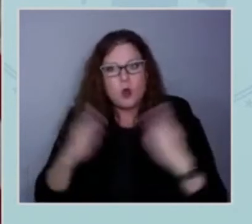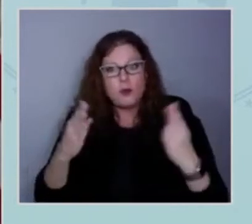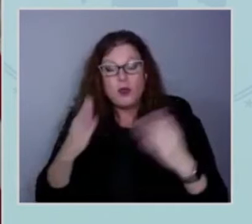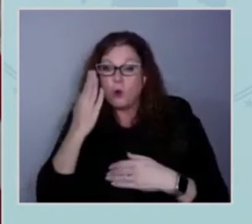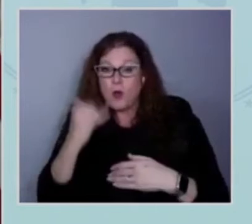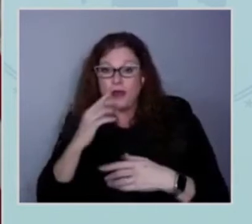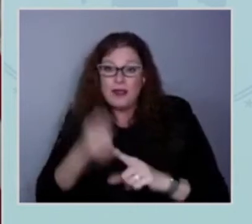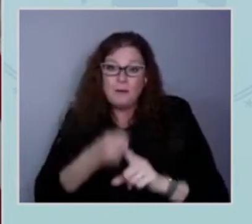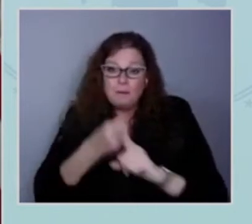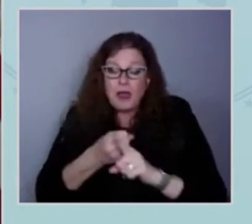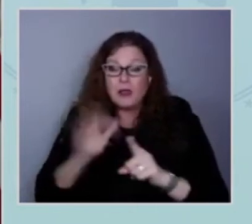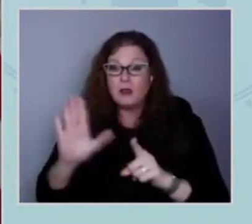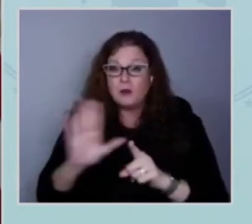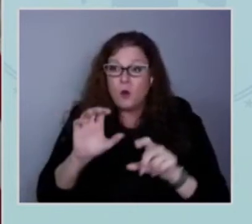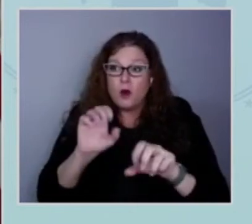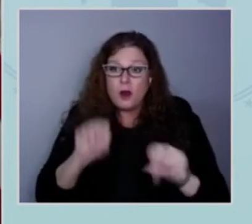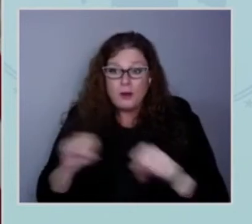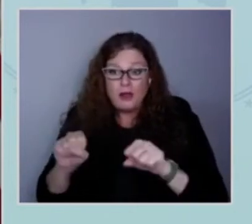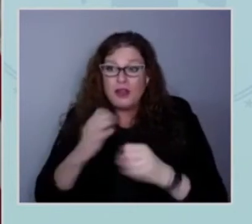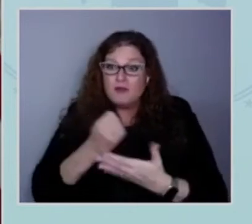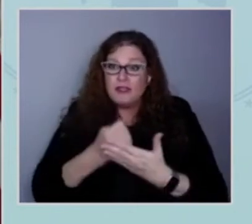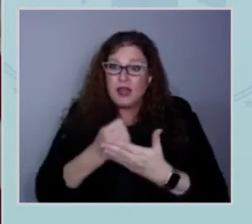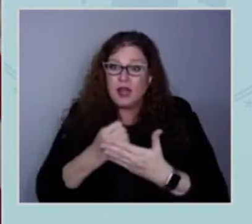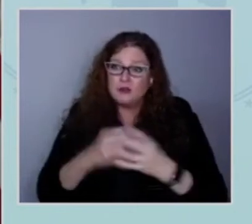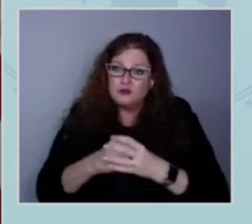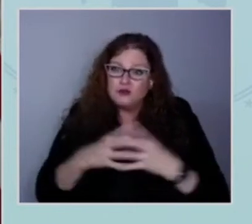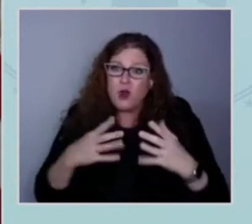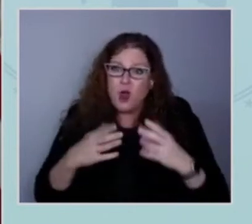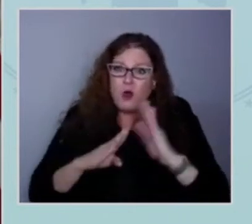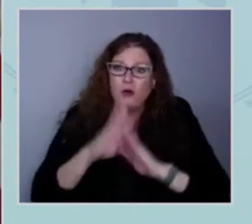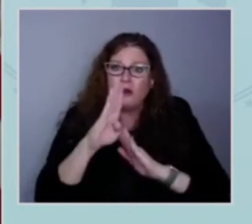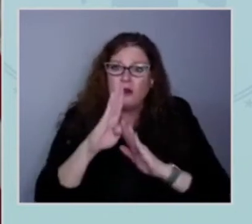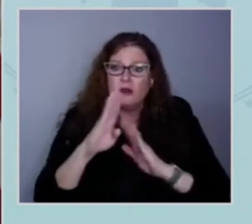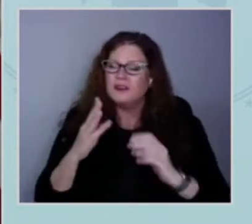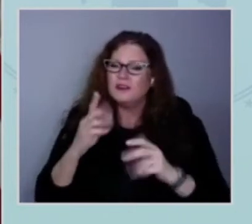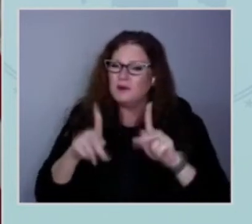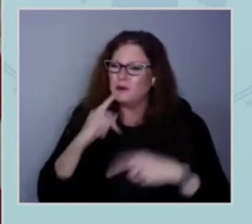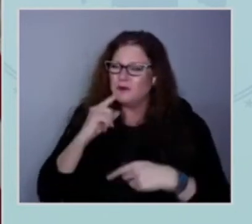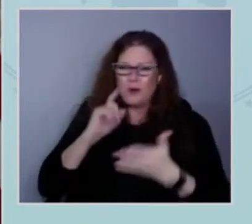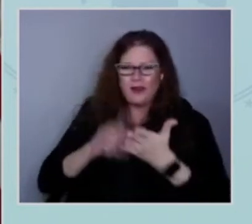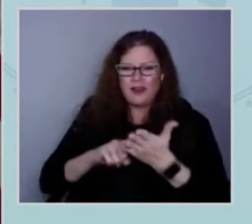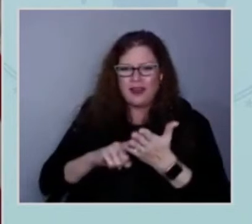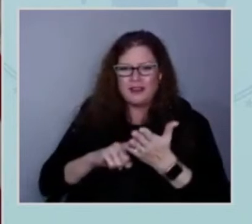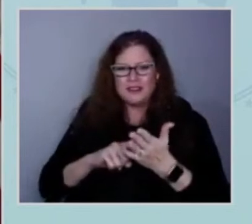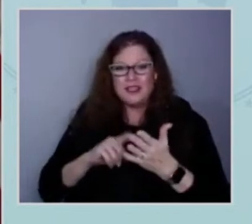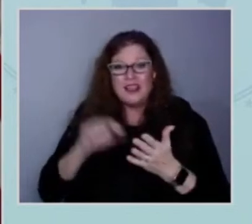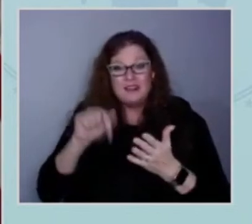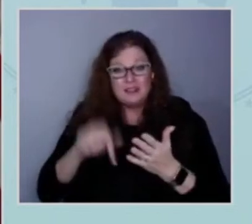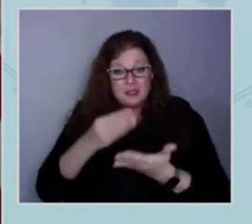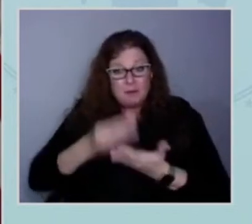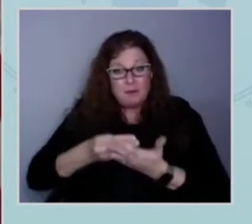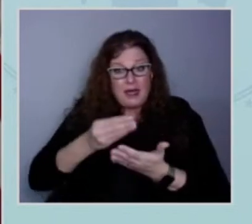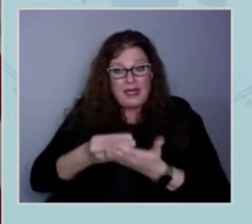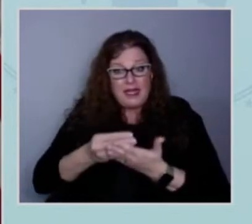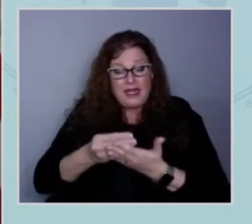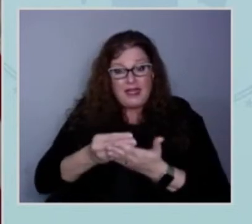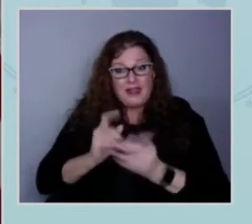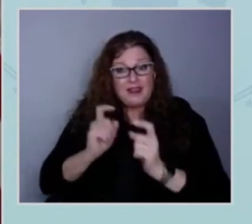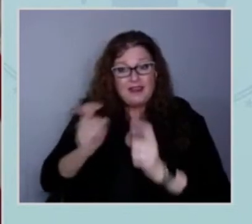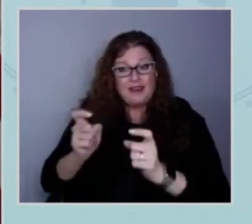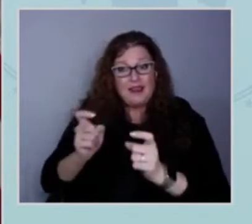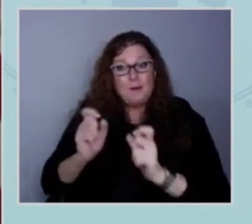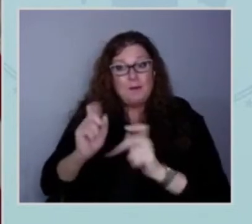able to get that money to be able to stay open, because it affects the ability of the economy to continue to grow. What people don't